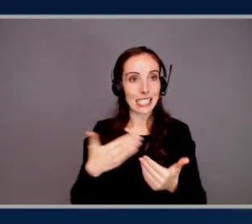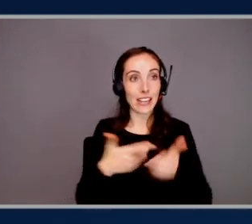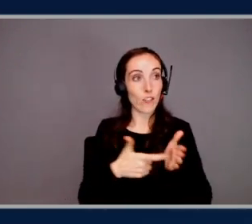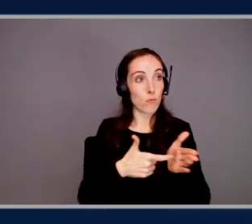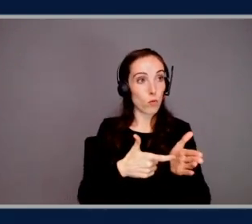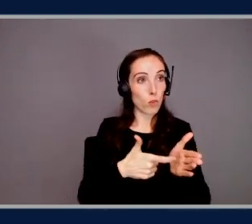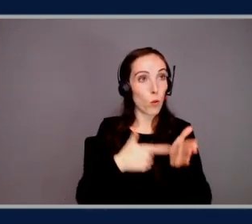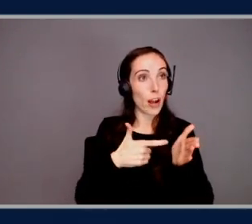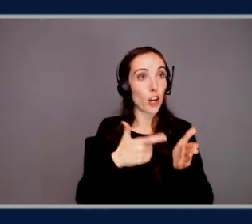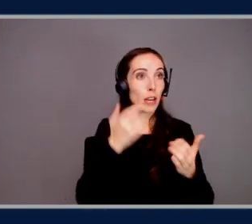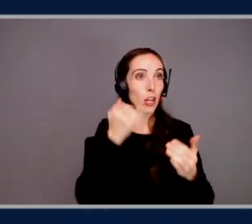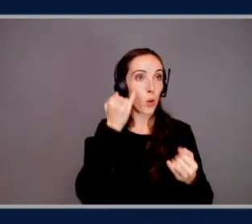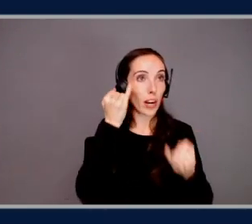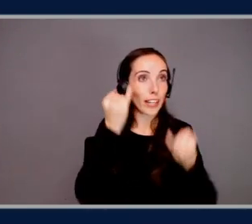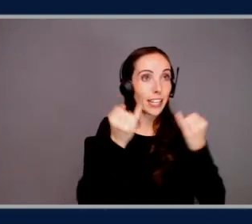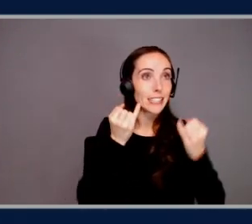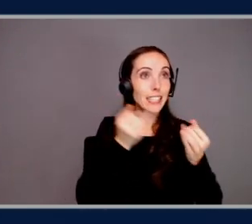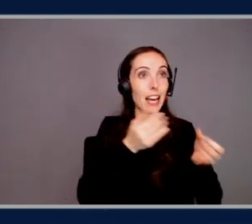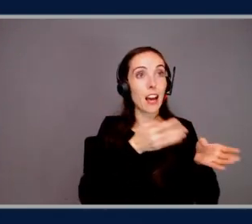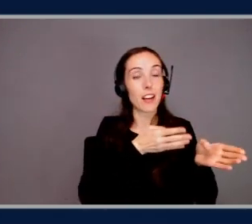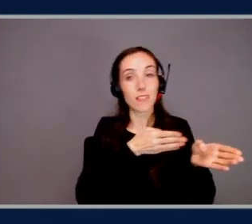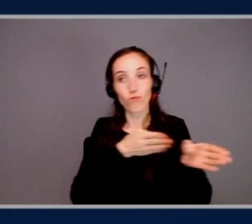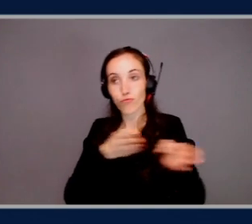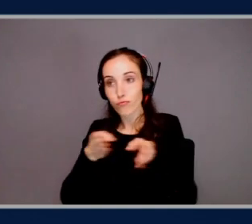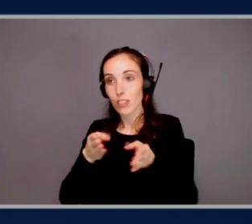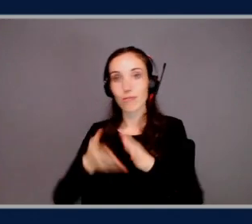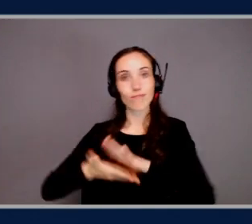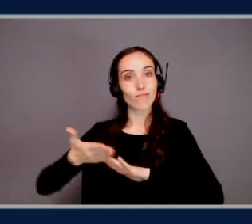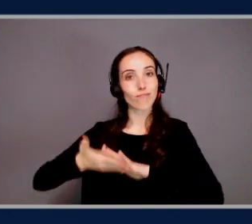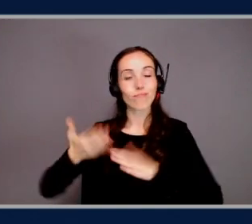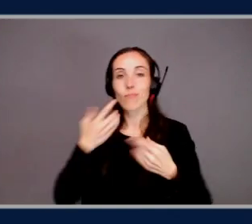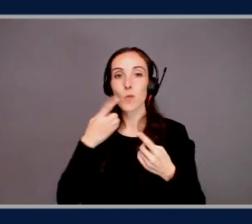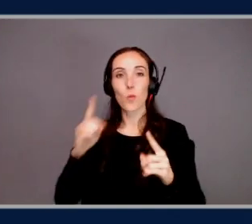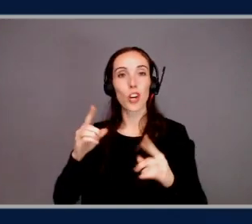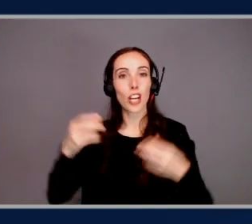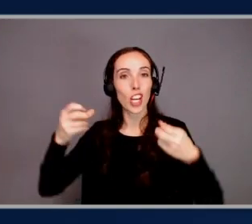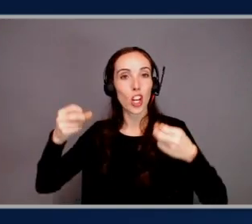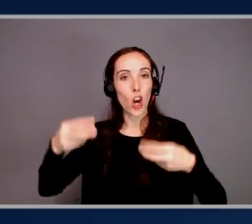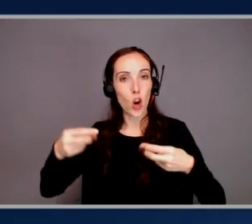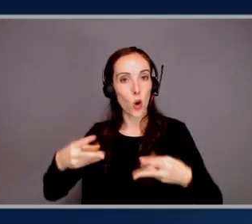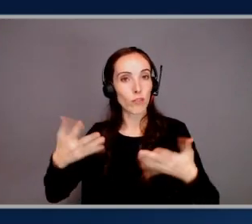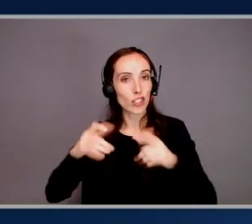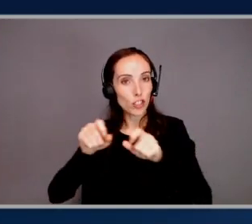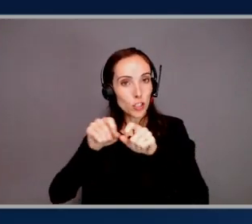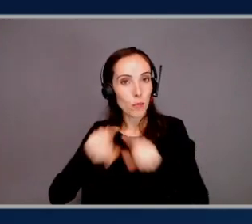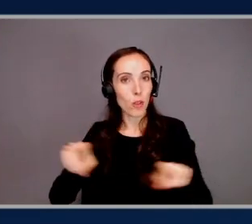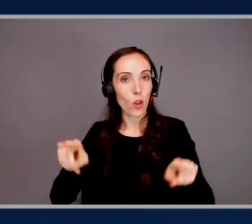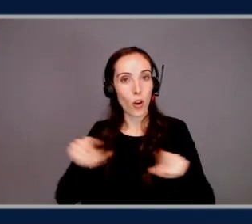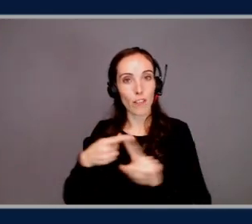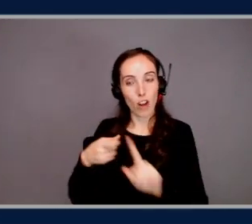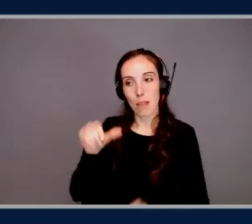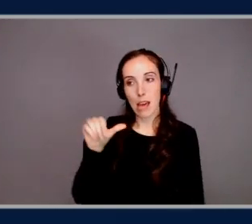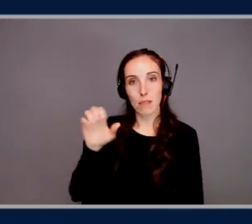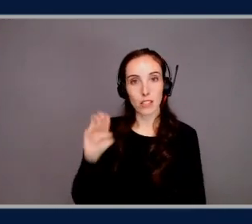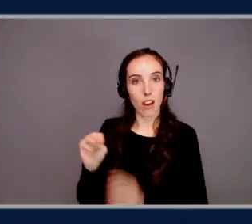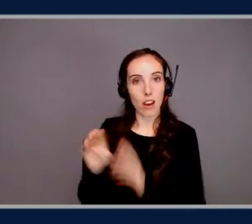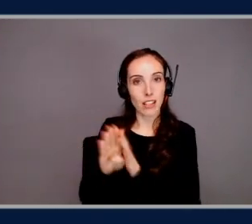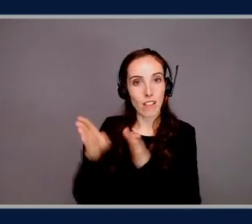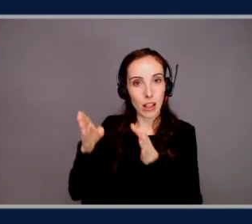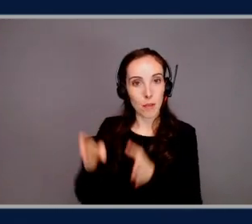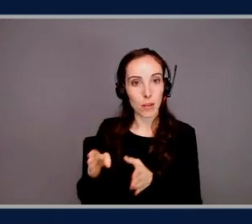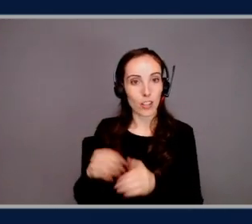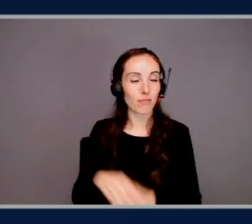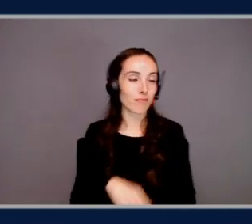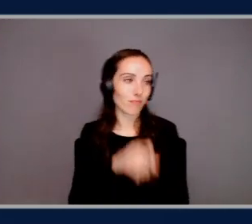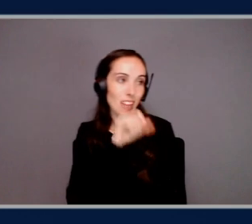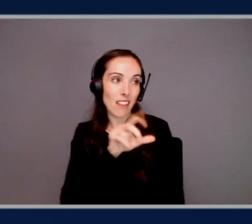idea to working code that's been actually deployed by I also love that for my own personal